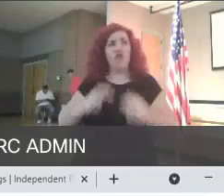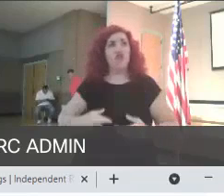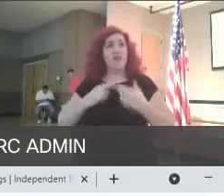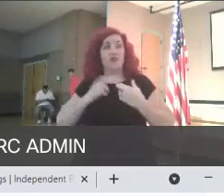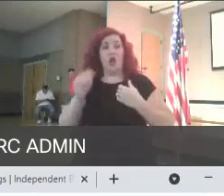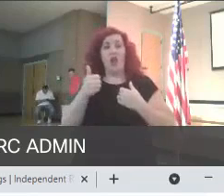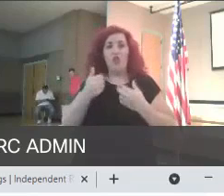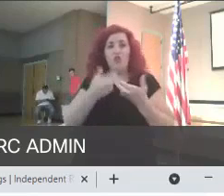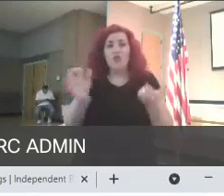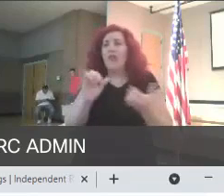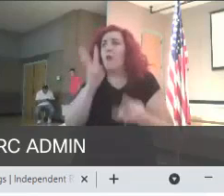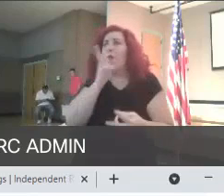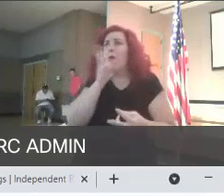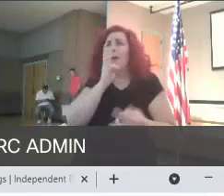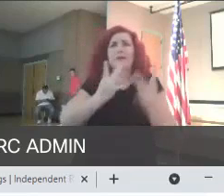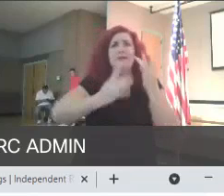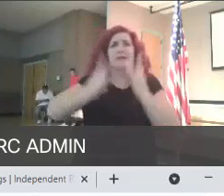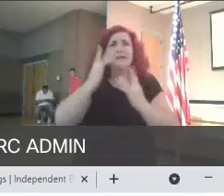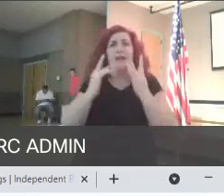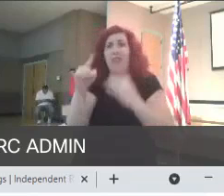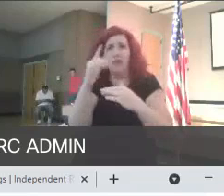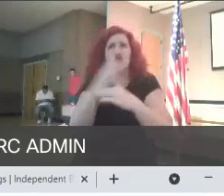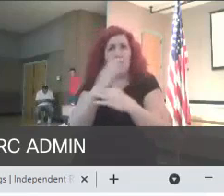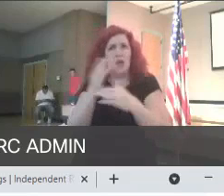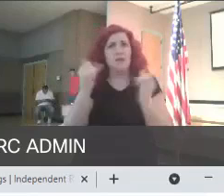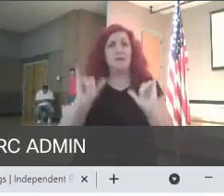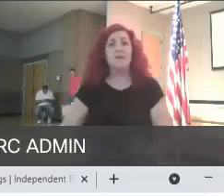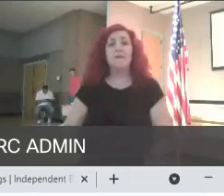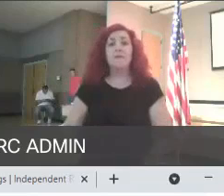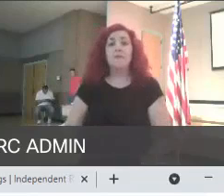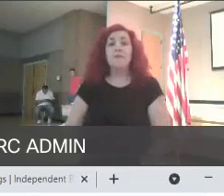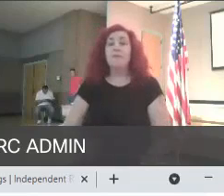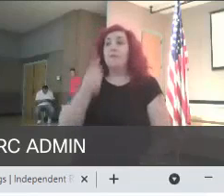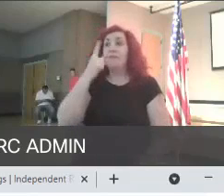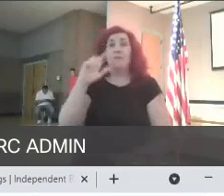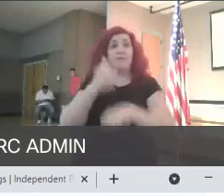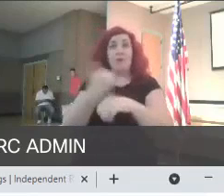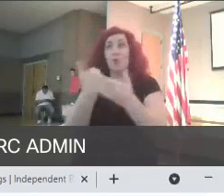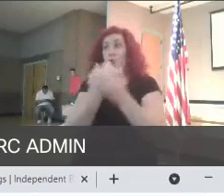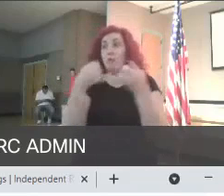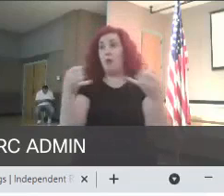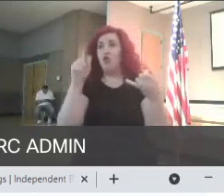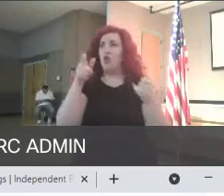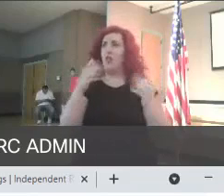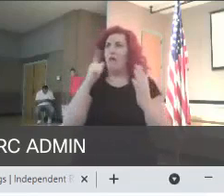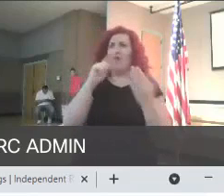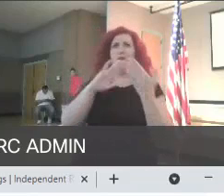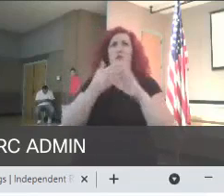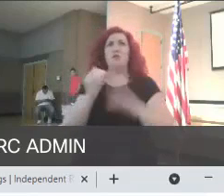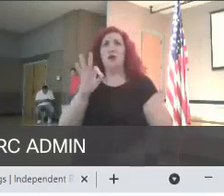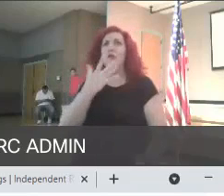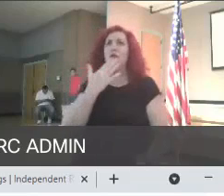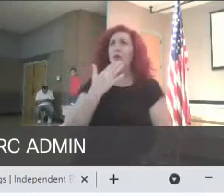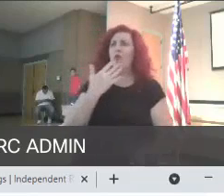but the people share those at large. The redistricting process should allow for the communities of color to have